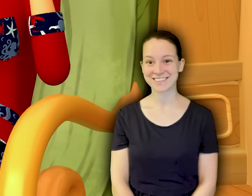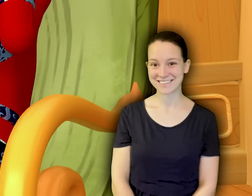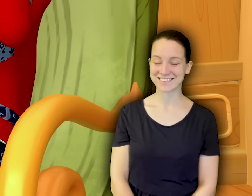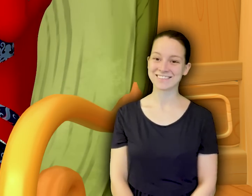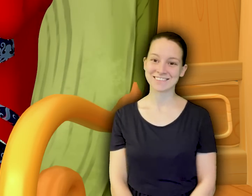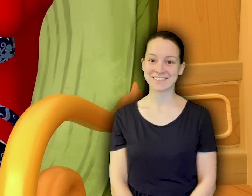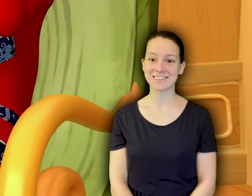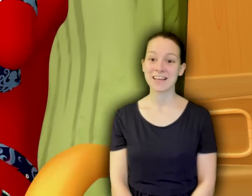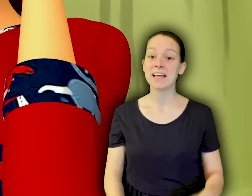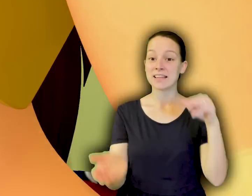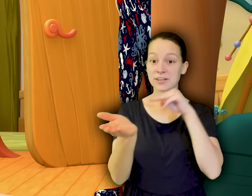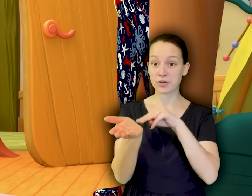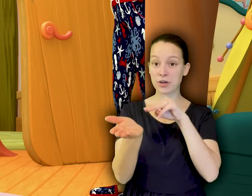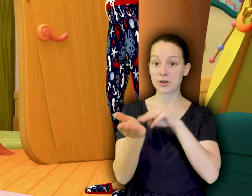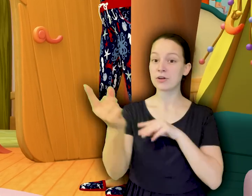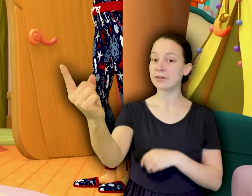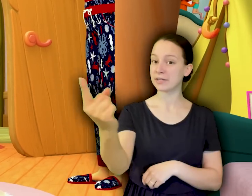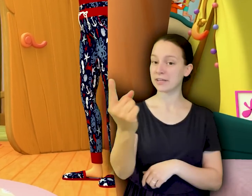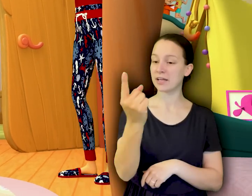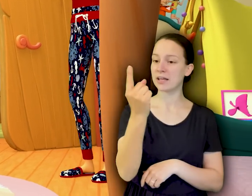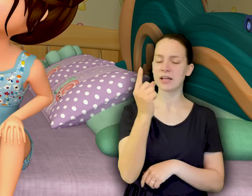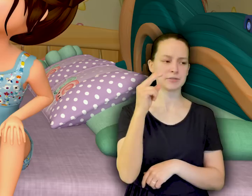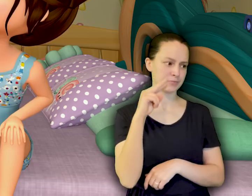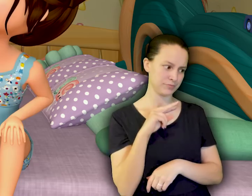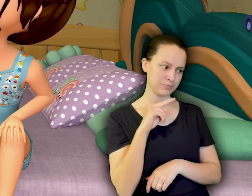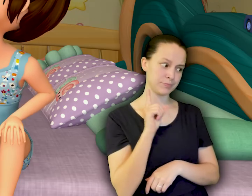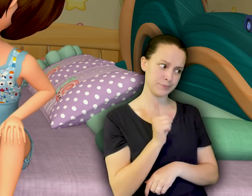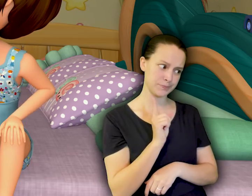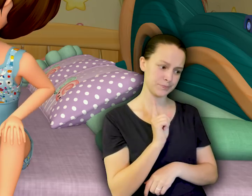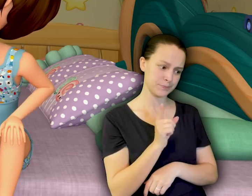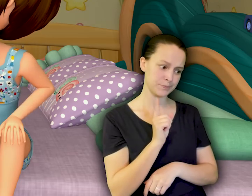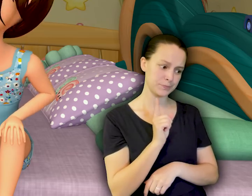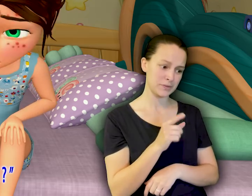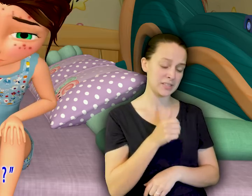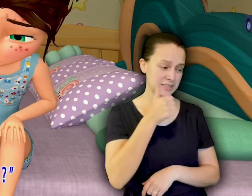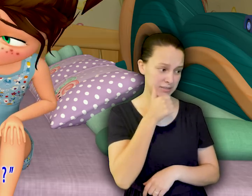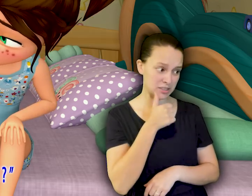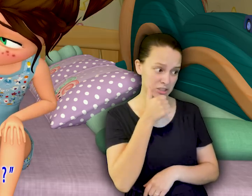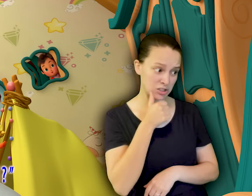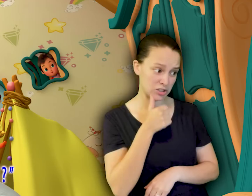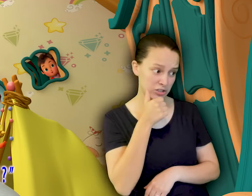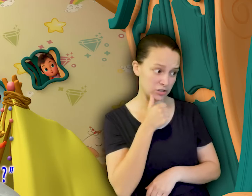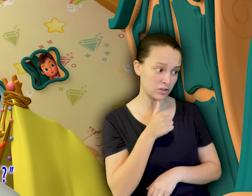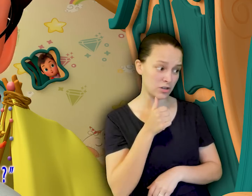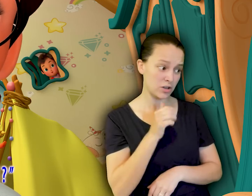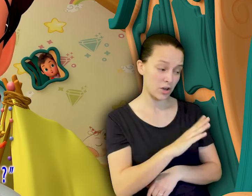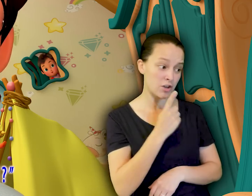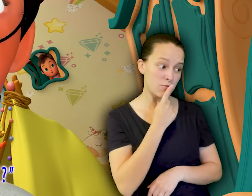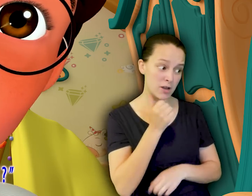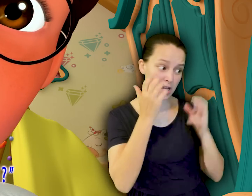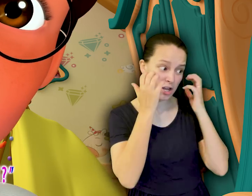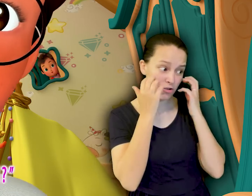dry the doctor came and he shook his head and he said Little